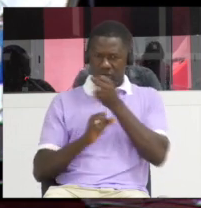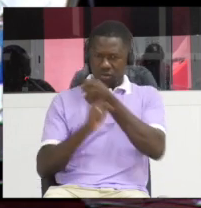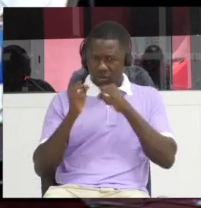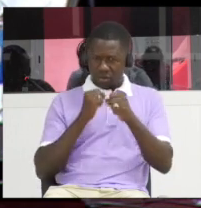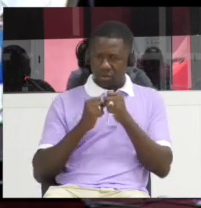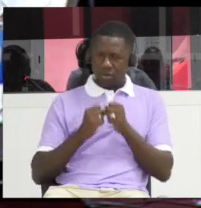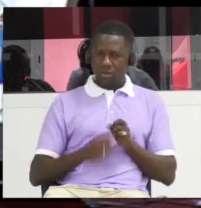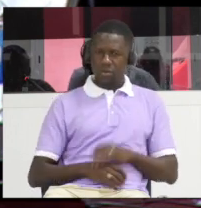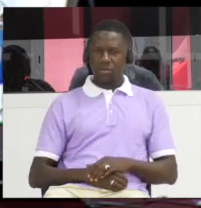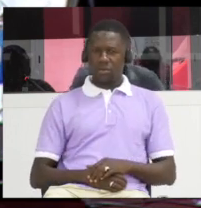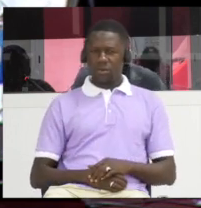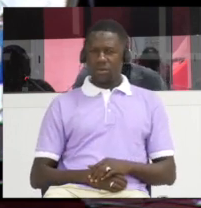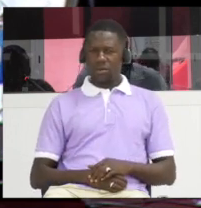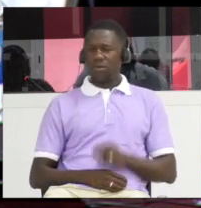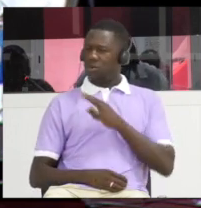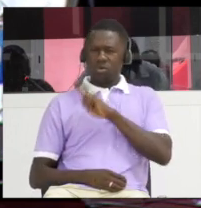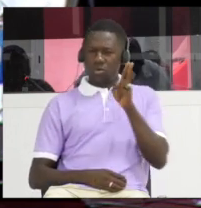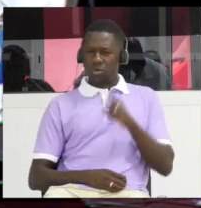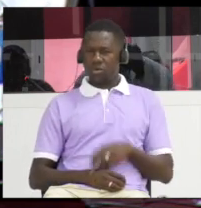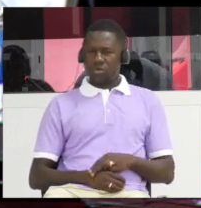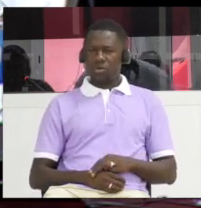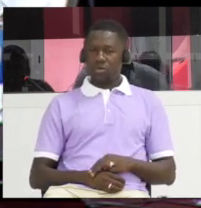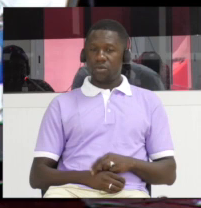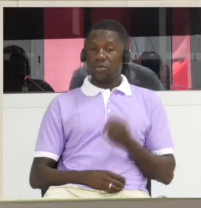In your statement, you called it very messy.